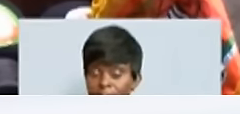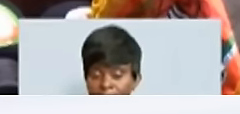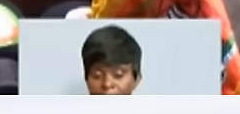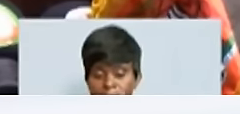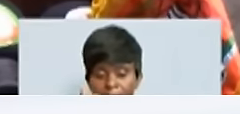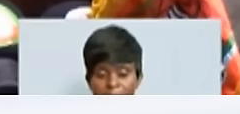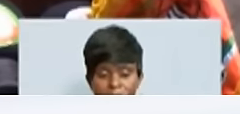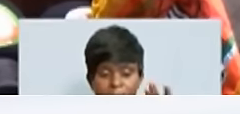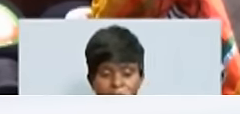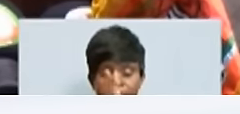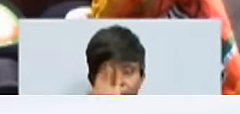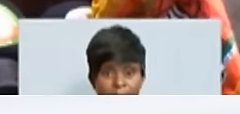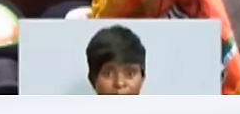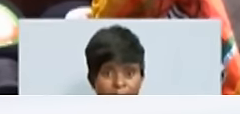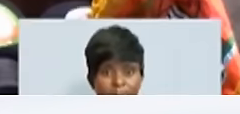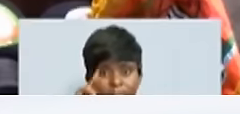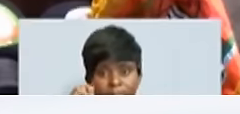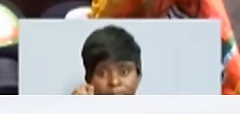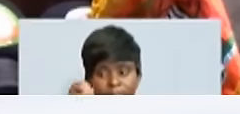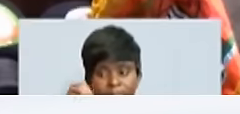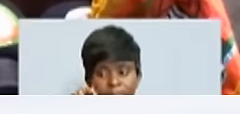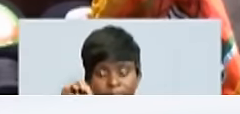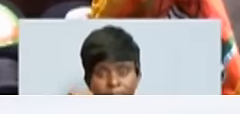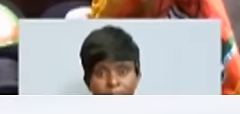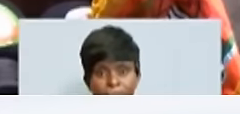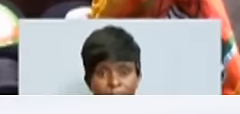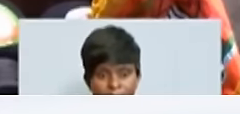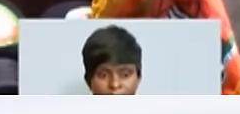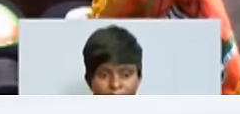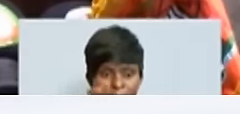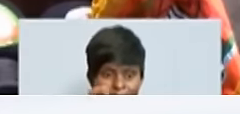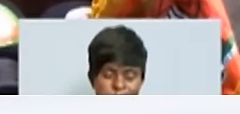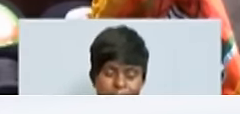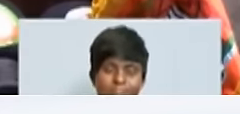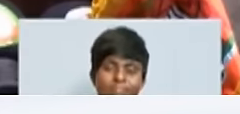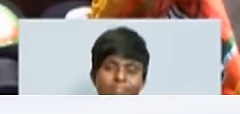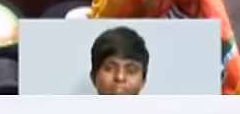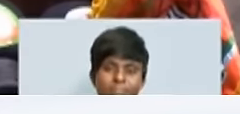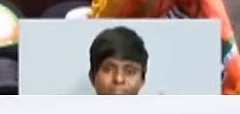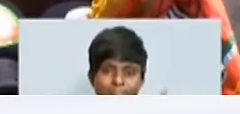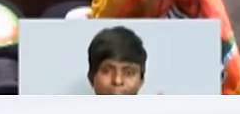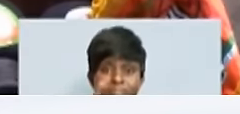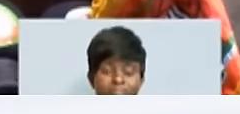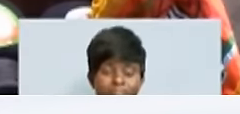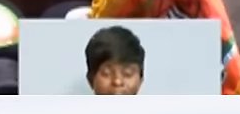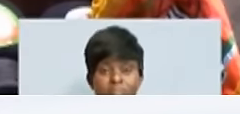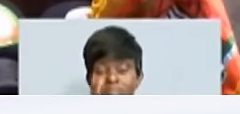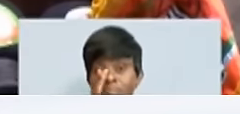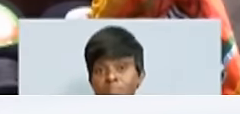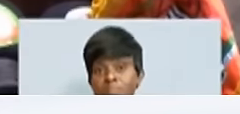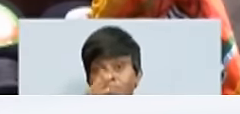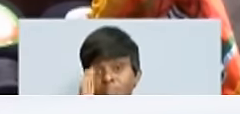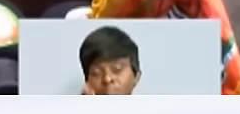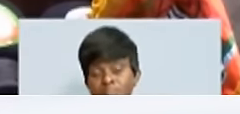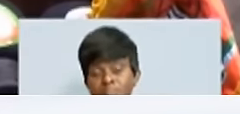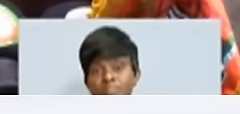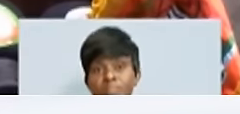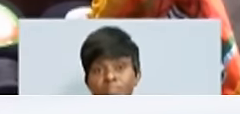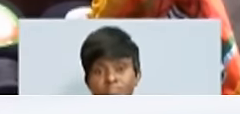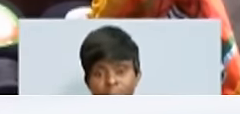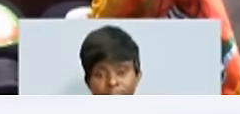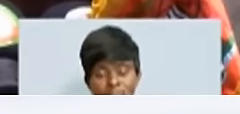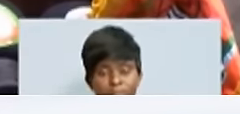is the correct pricing of a ton of carbon? So we don't leave money on the table. Number three, Madam Speaker,